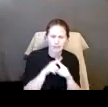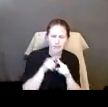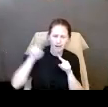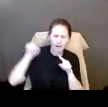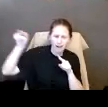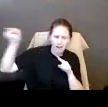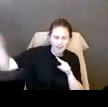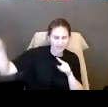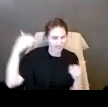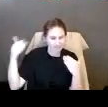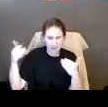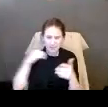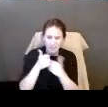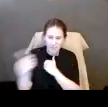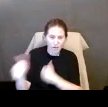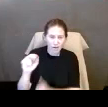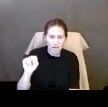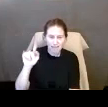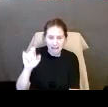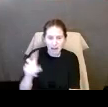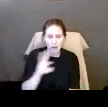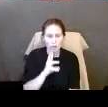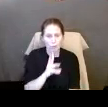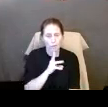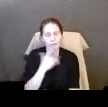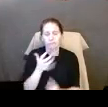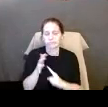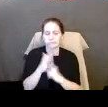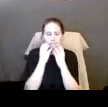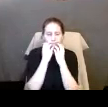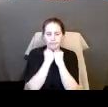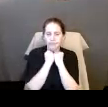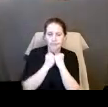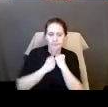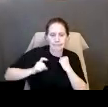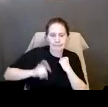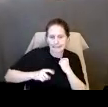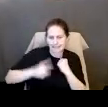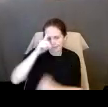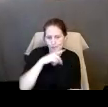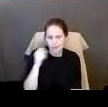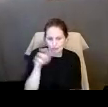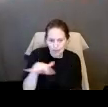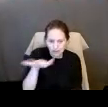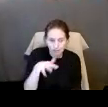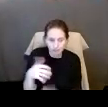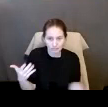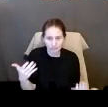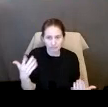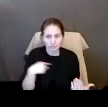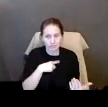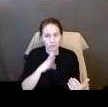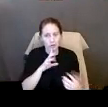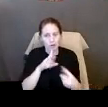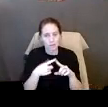possibly even as far as the Nile. Water was definitely the most precious commodity in the desert. And as we talked about